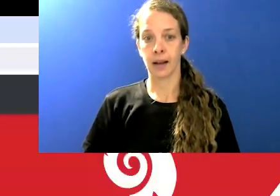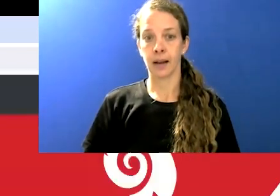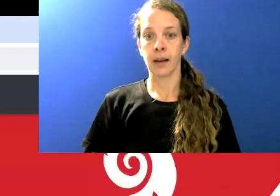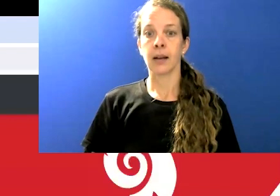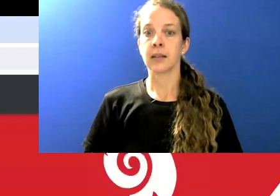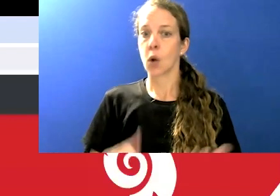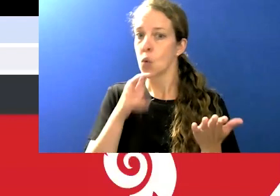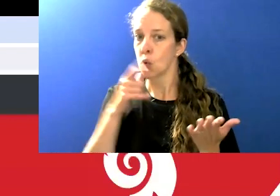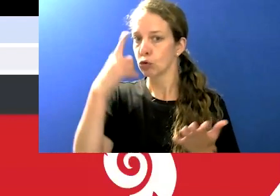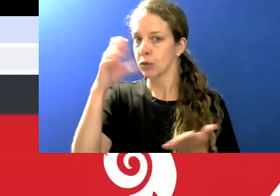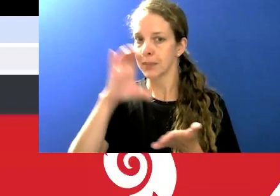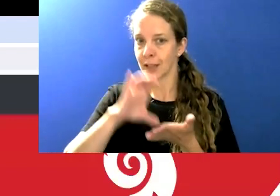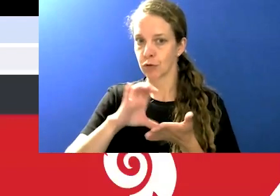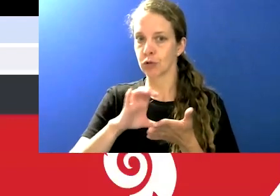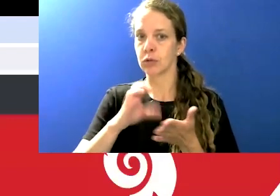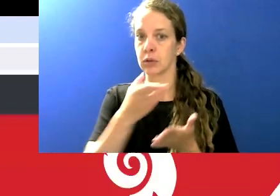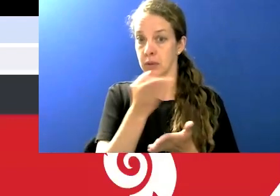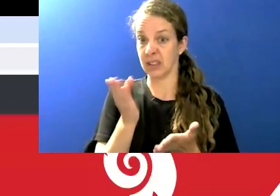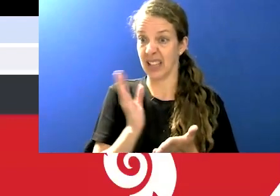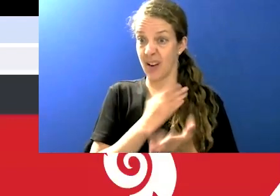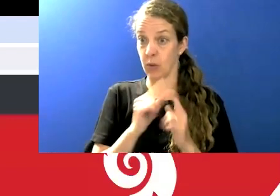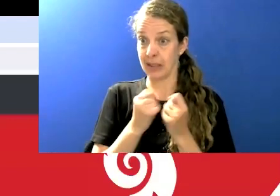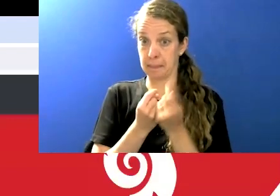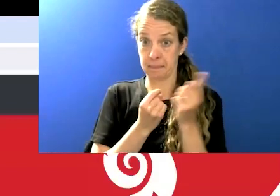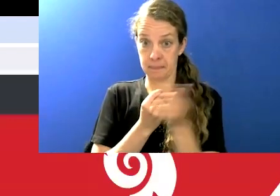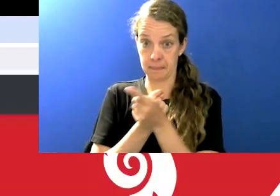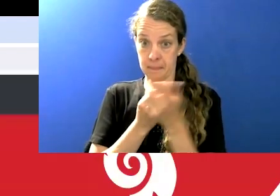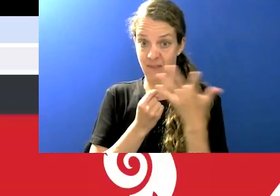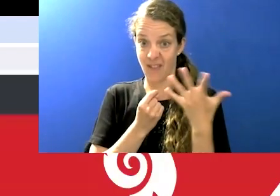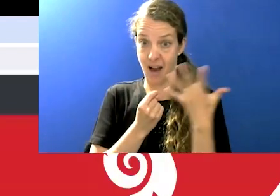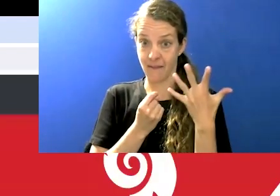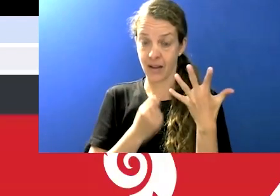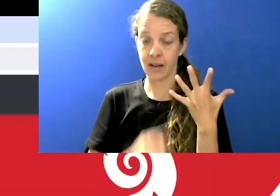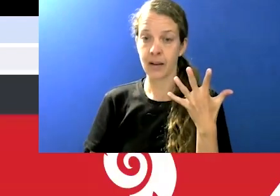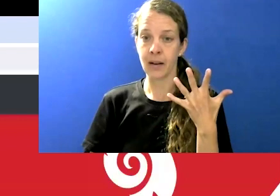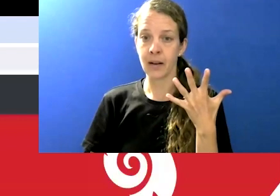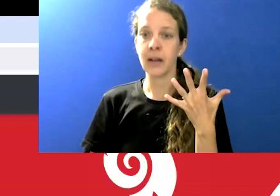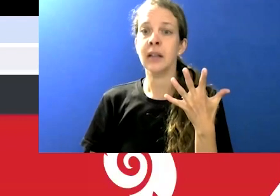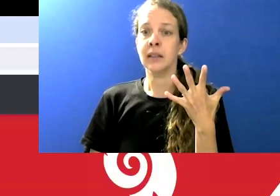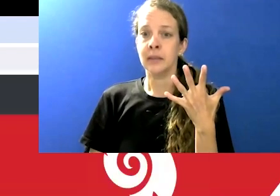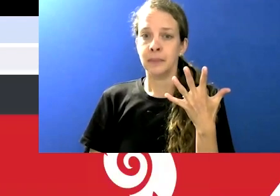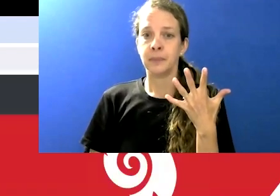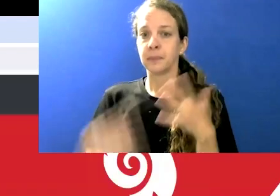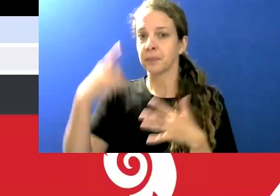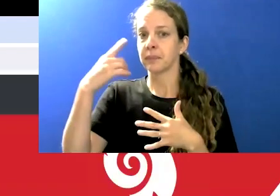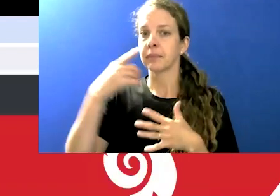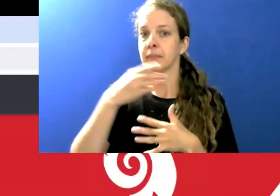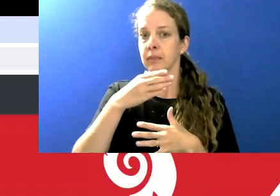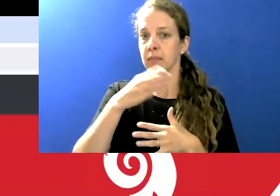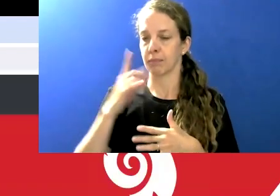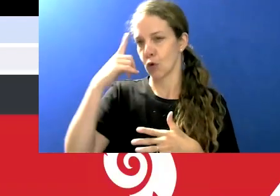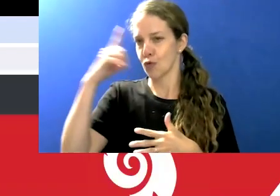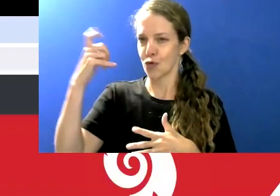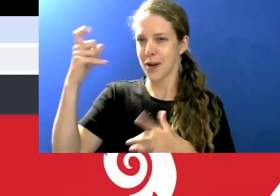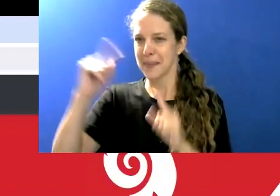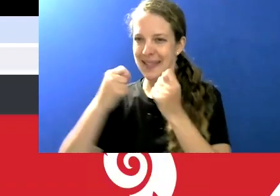who is the Dream Center? This is our team. Sorry. Okay. So this is the Dream Team,